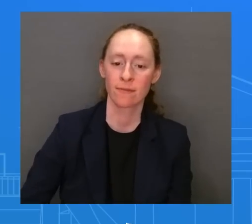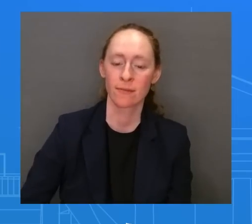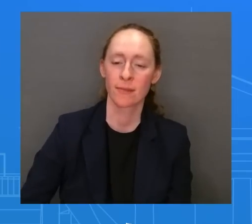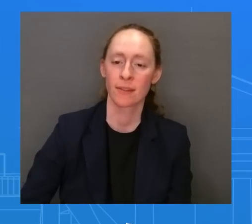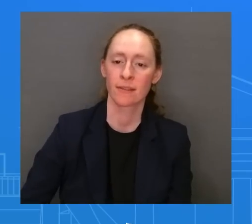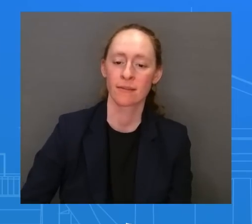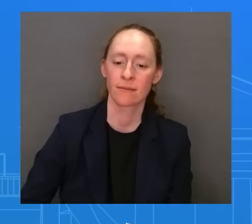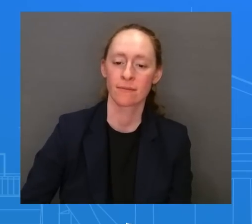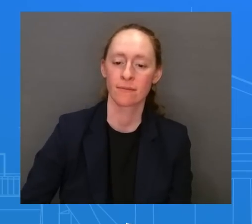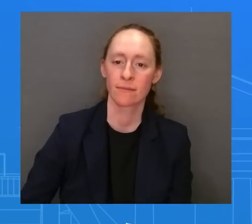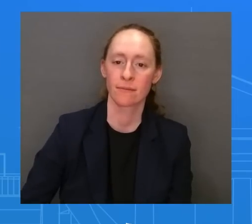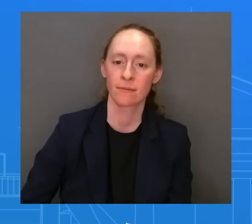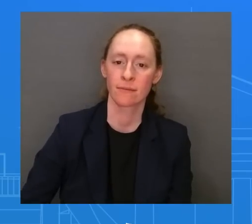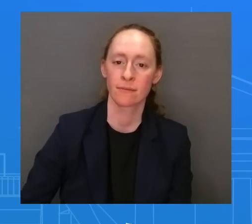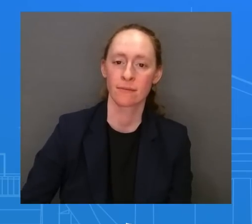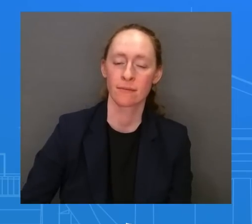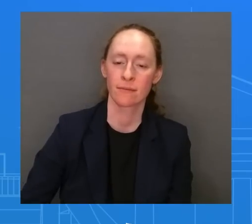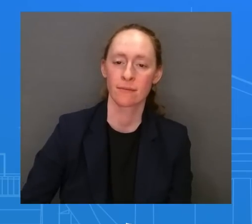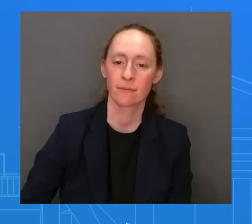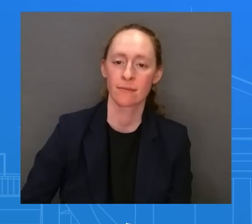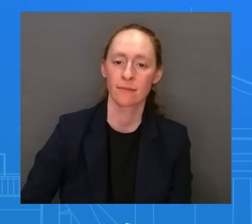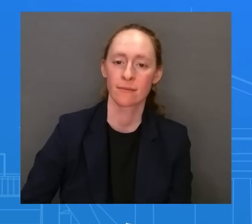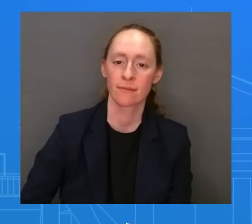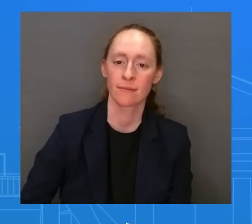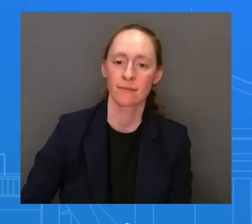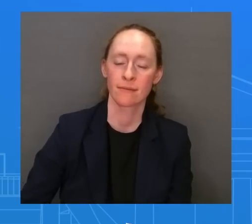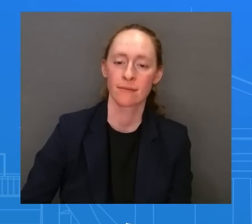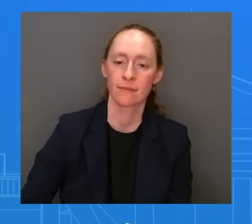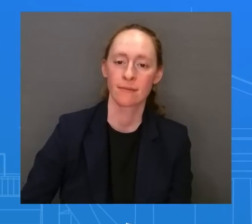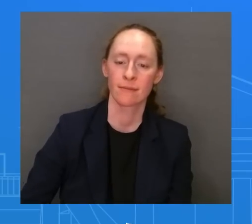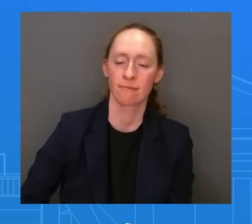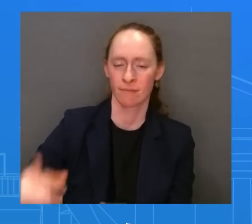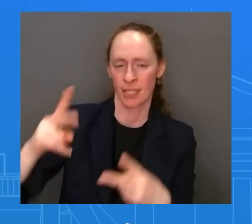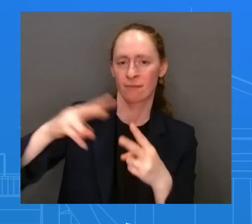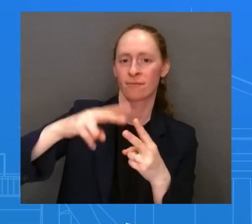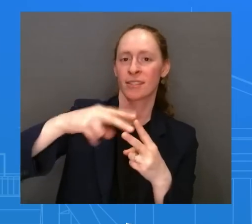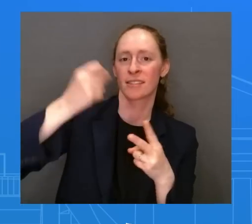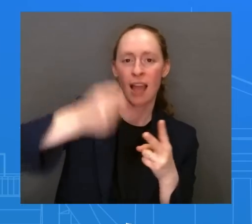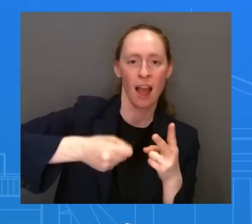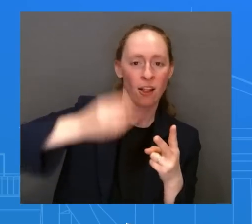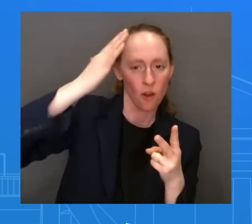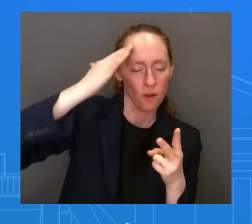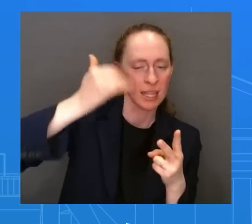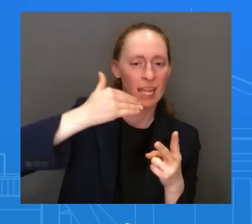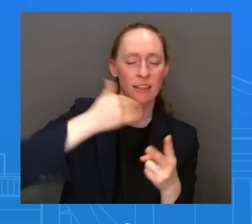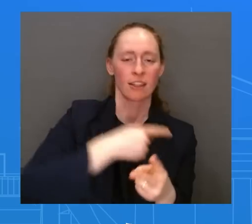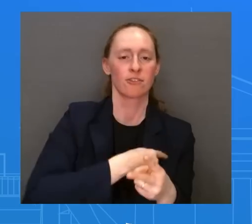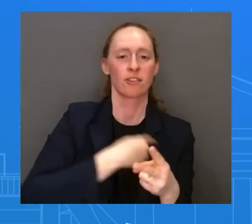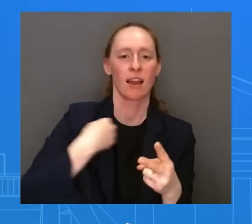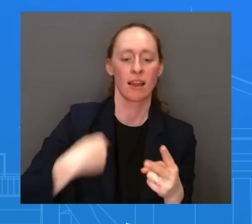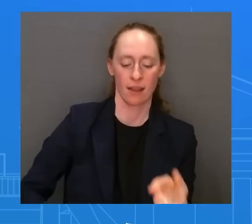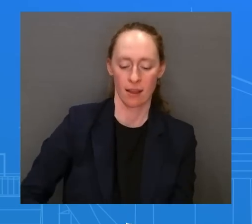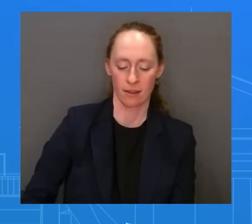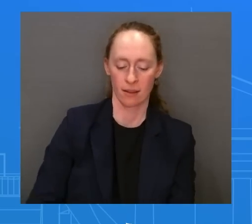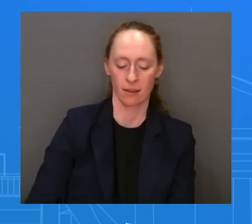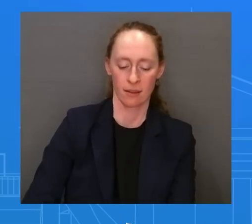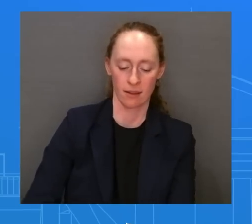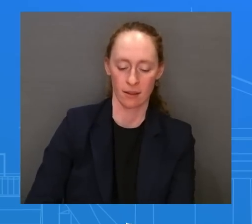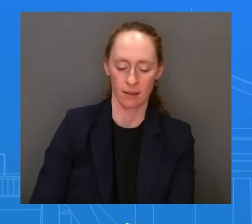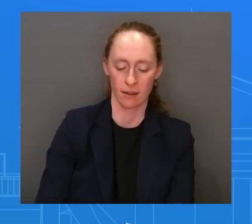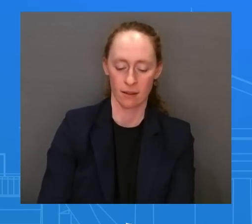on South Korea and China at the summit meeting between President Biden and South Korean